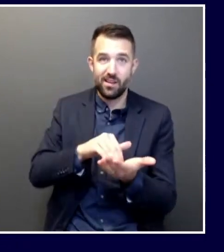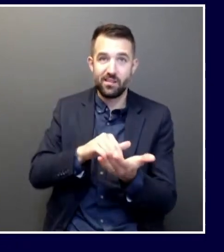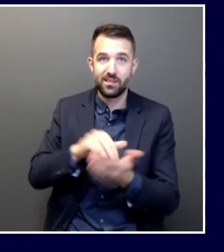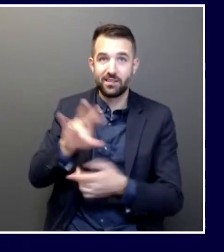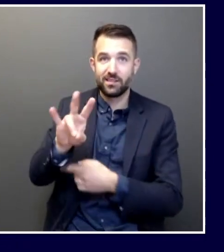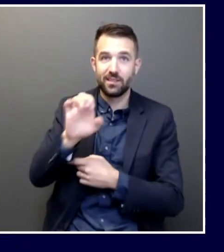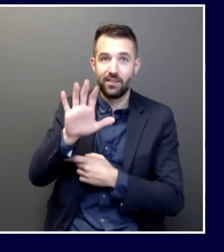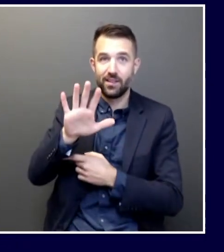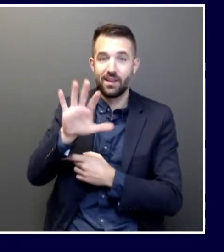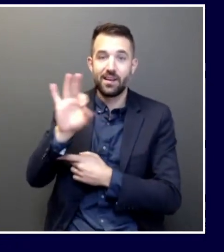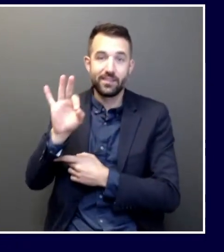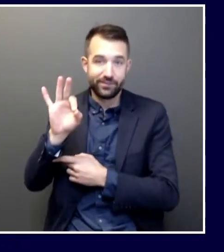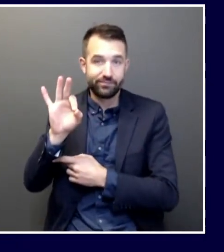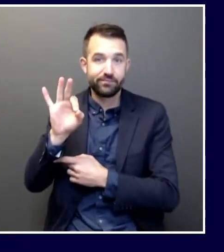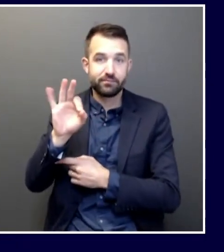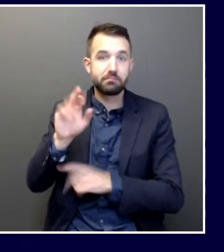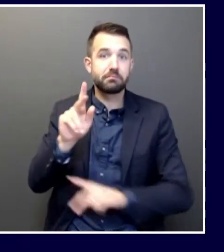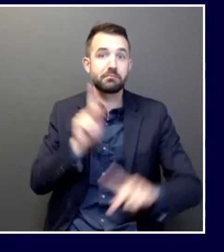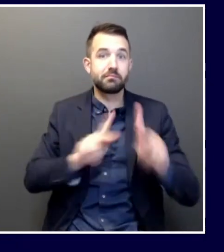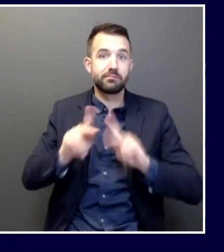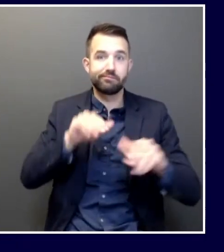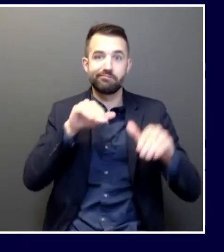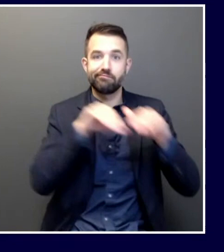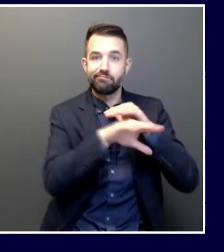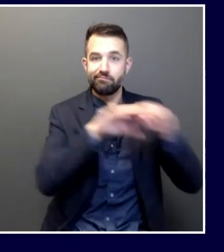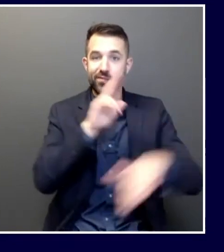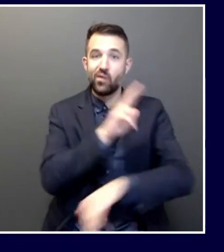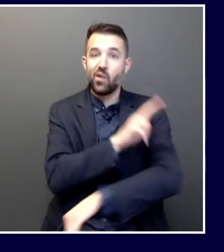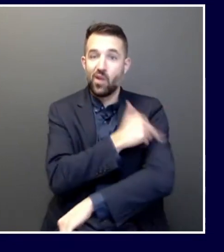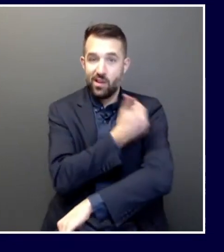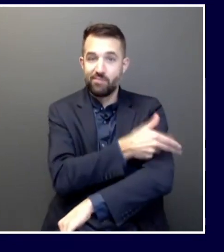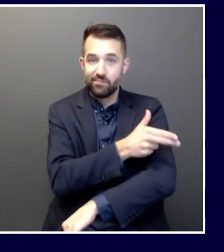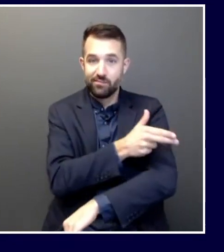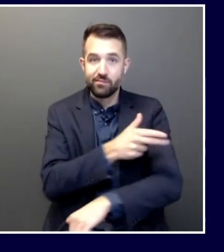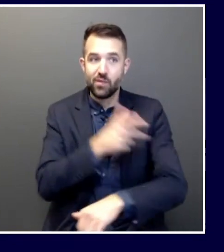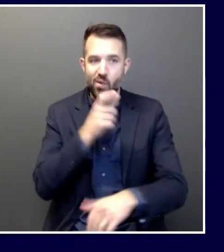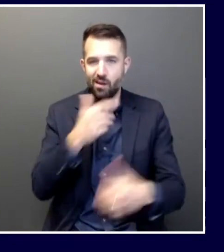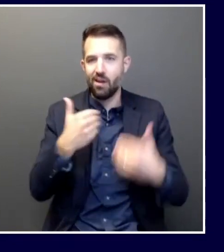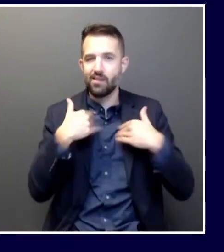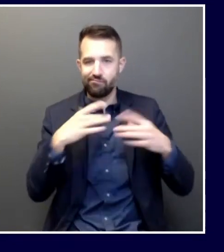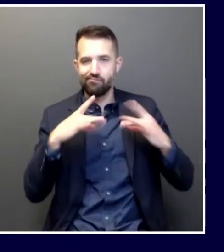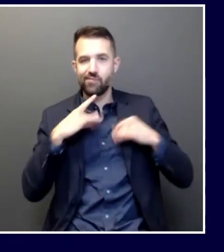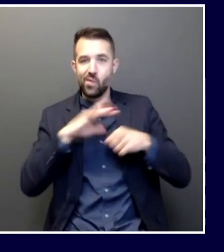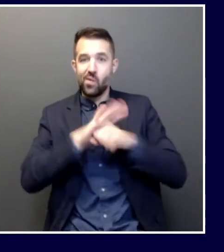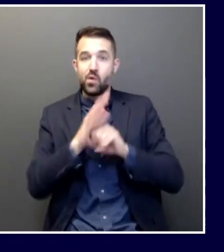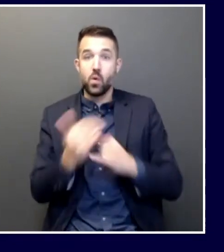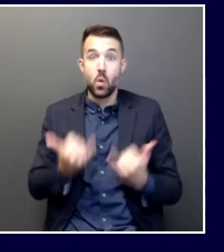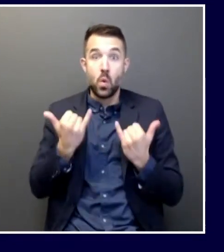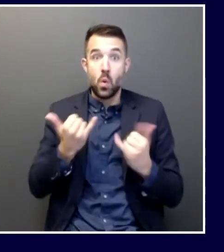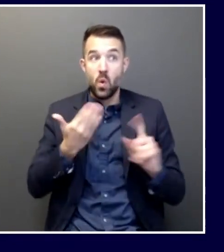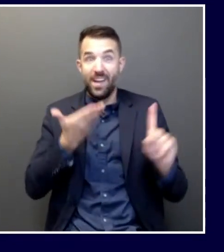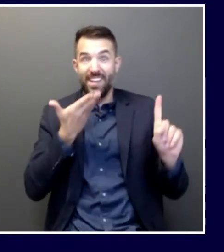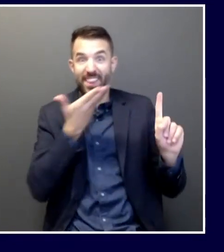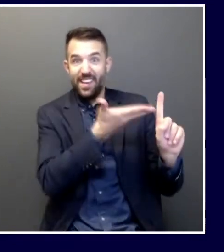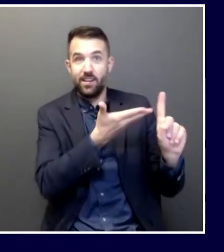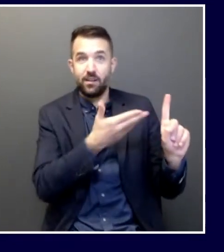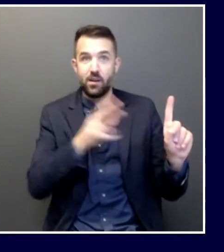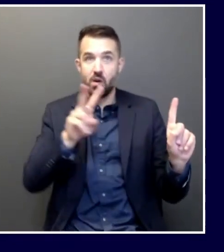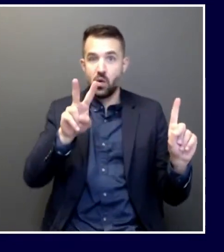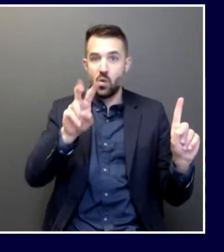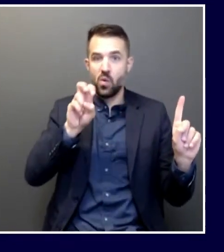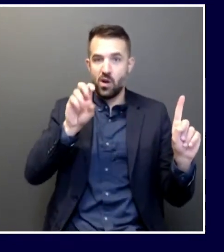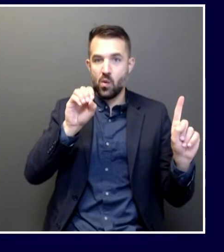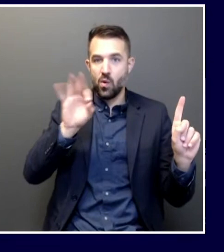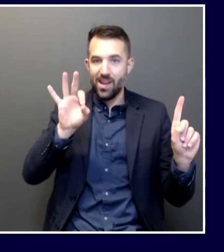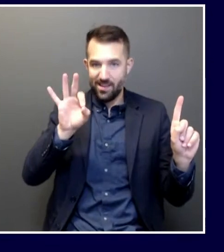2,759 people have been hospitalized with COVID. And right now in Maine, 209 people are in the hospital with